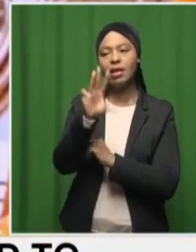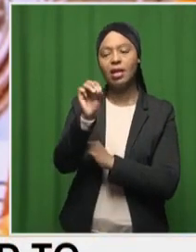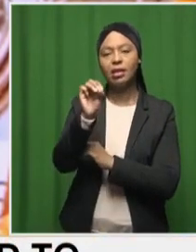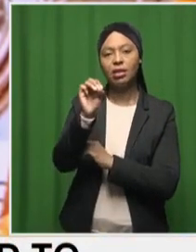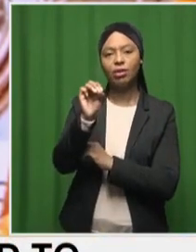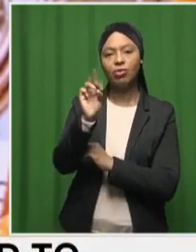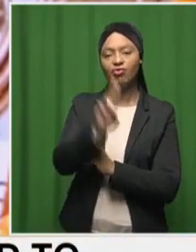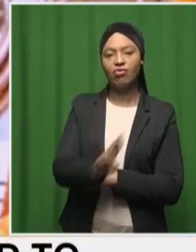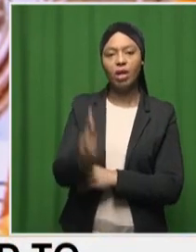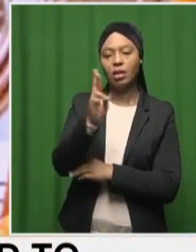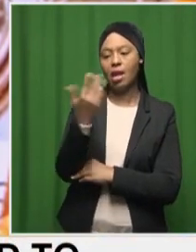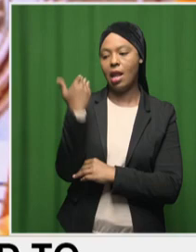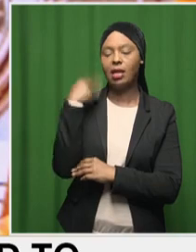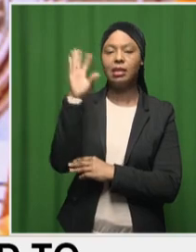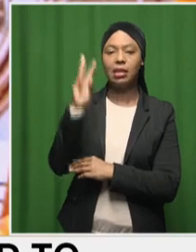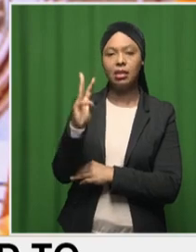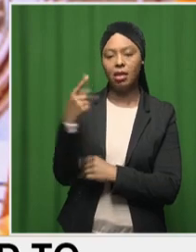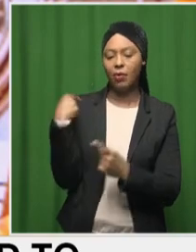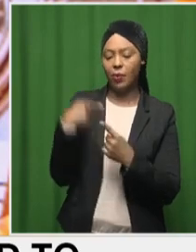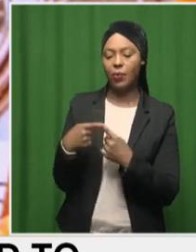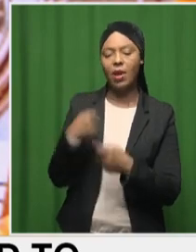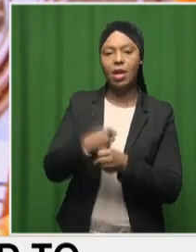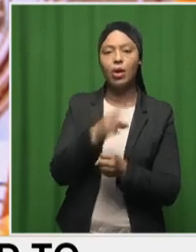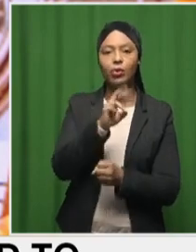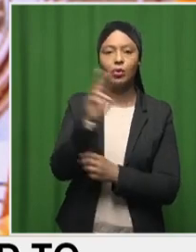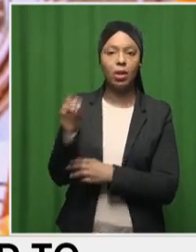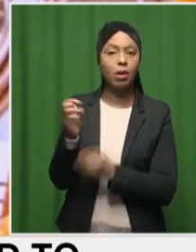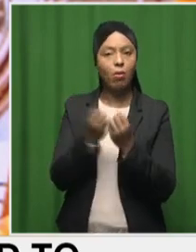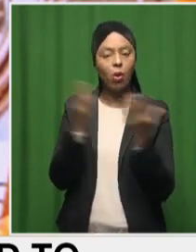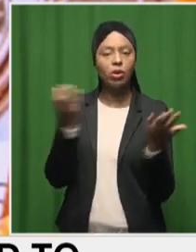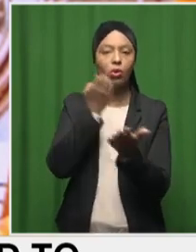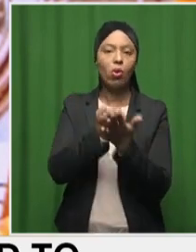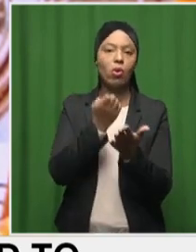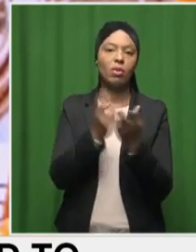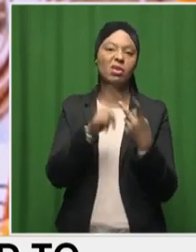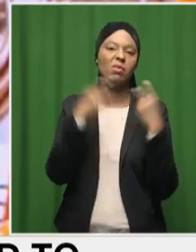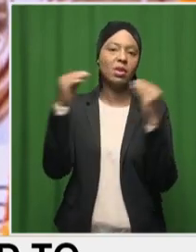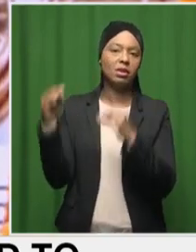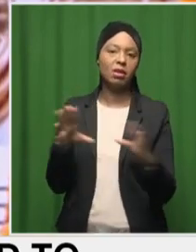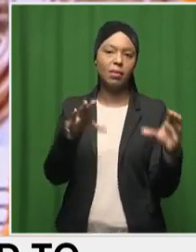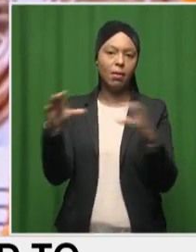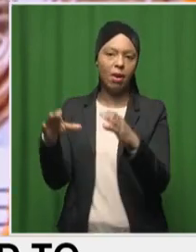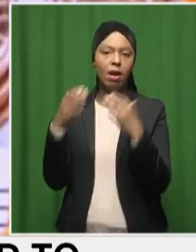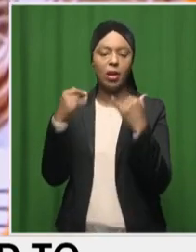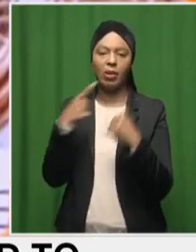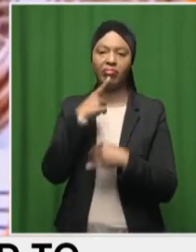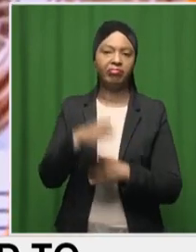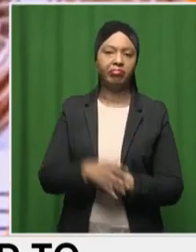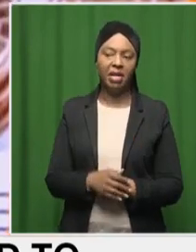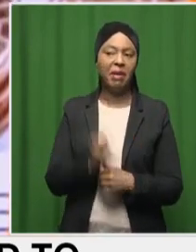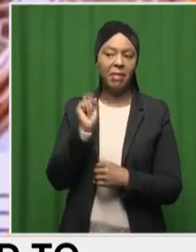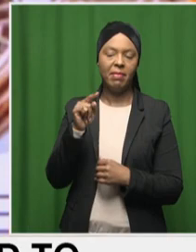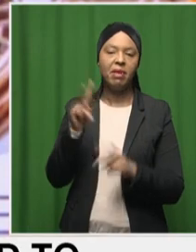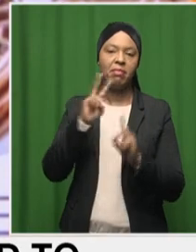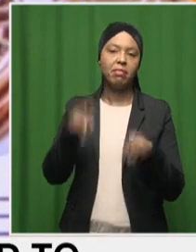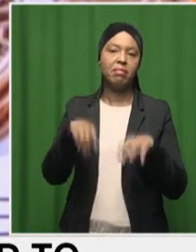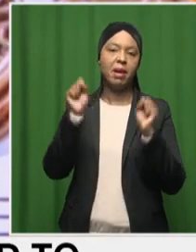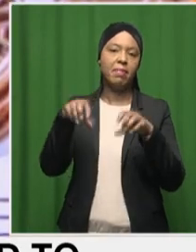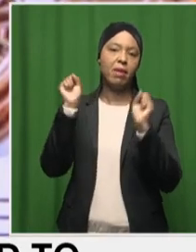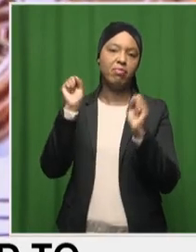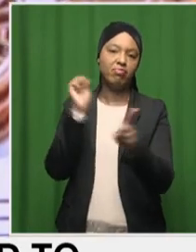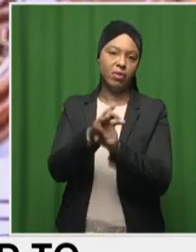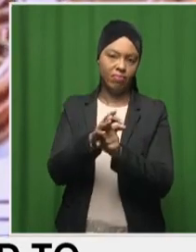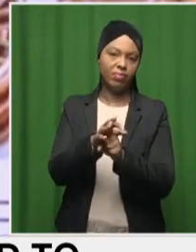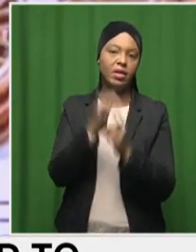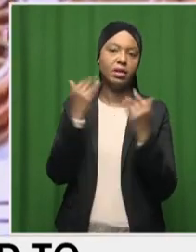for the first time since 2020. Many economists and the business sector have attributed this to the ongoing load shedding crisis and South